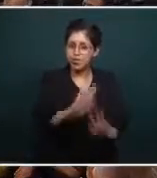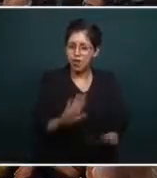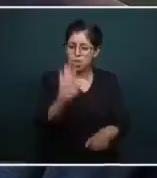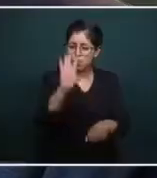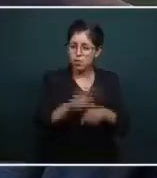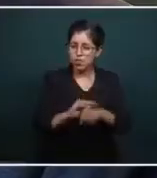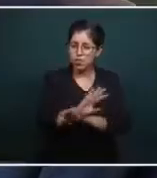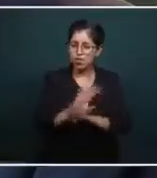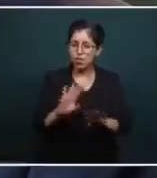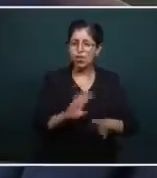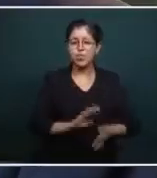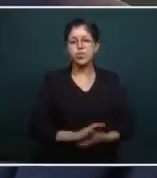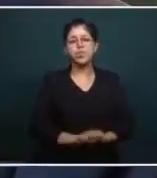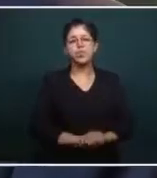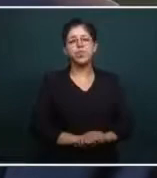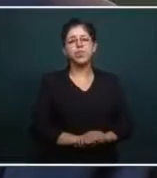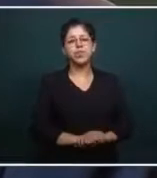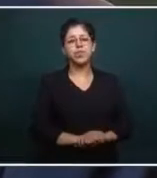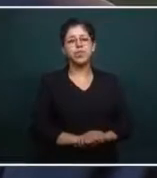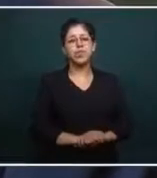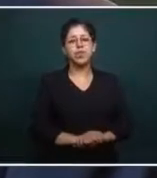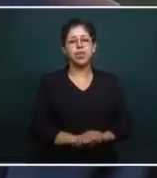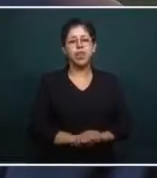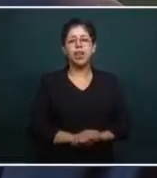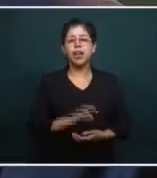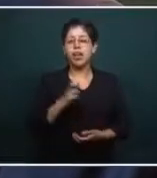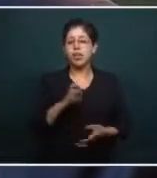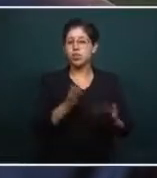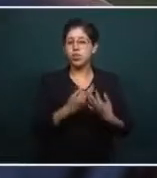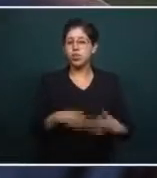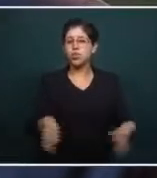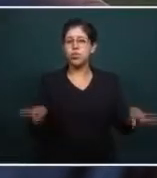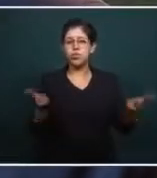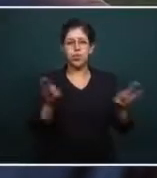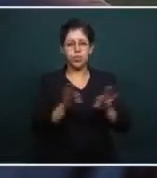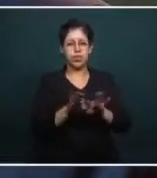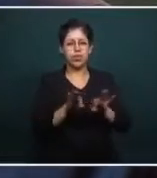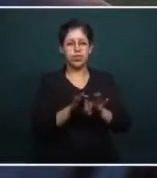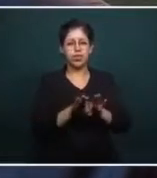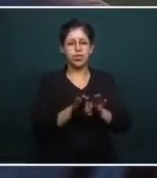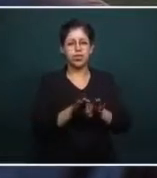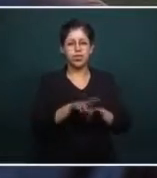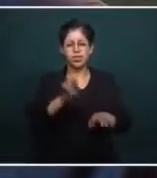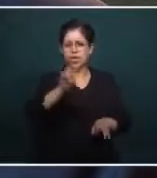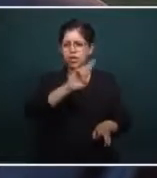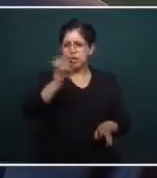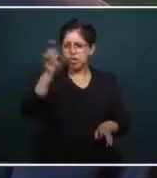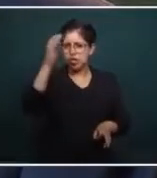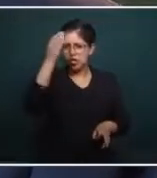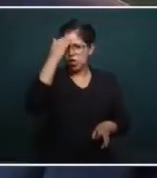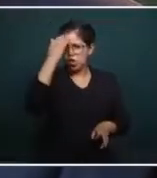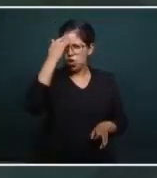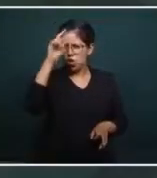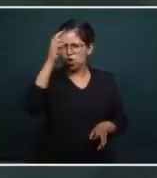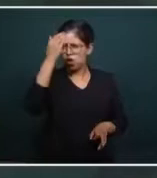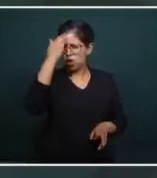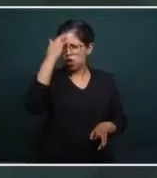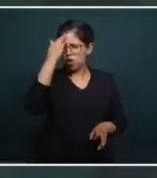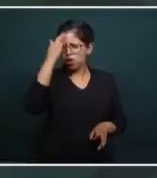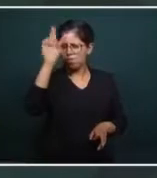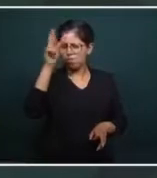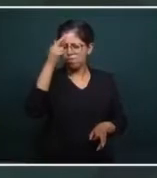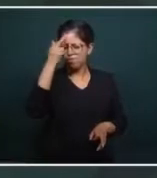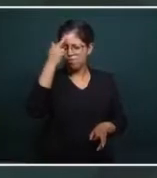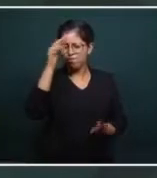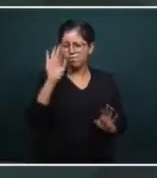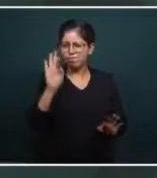legal. Entonces, So esto también es this is importante also very recordarlo. important to Imagínense remember it. si Imagine